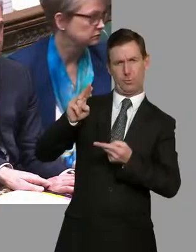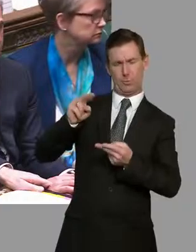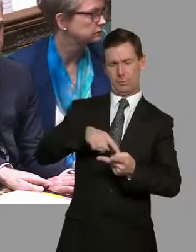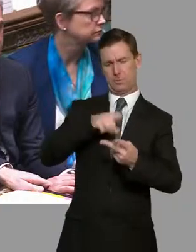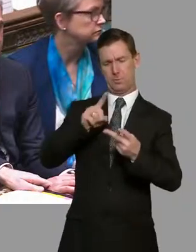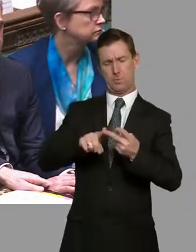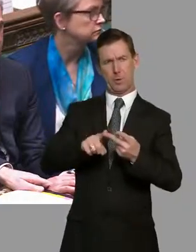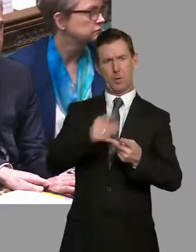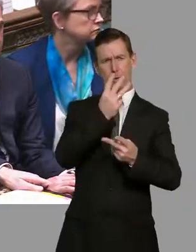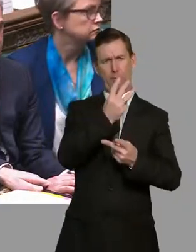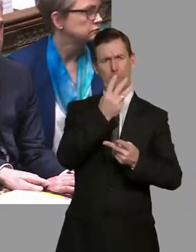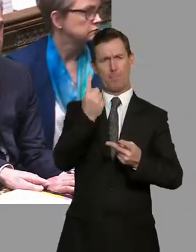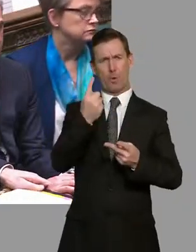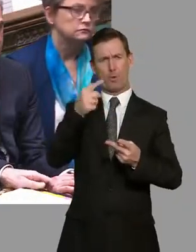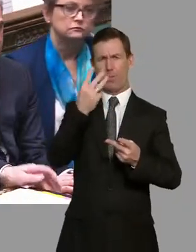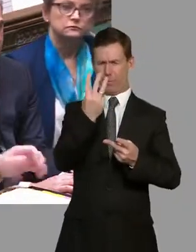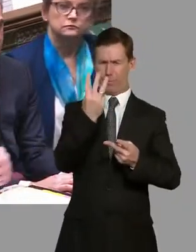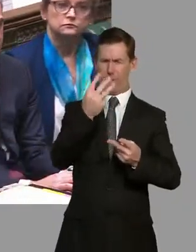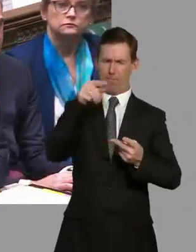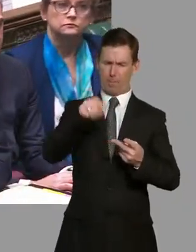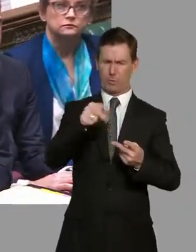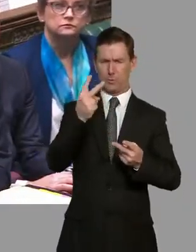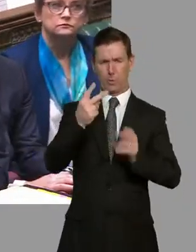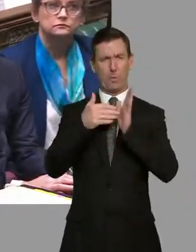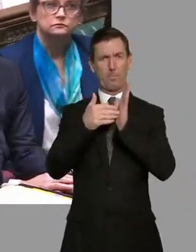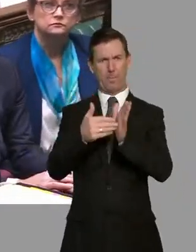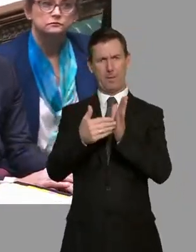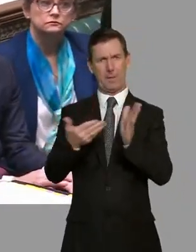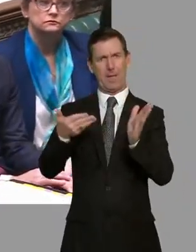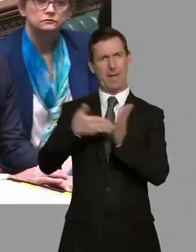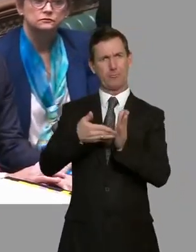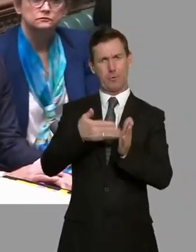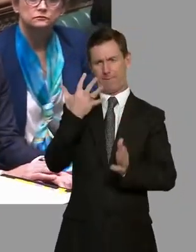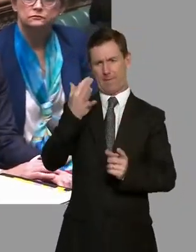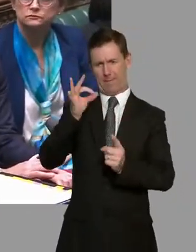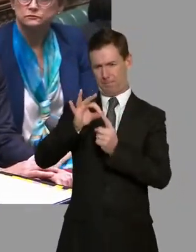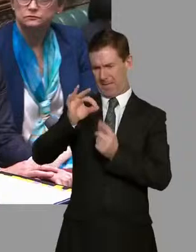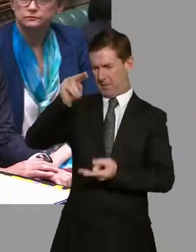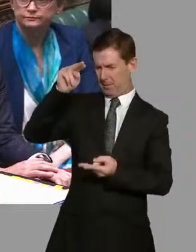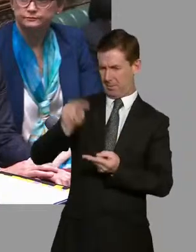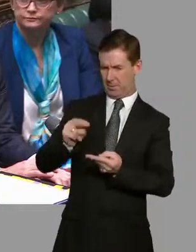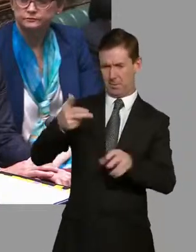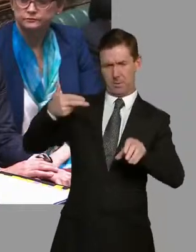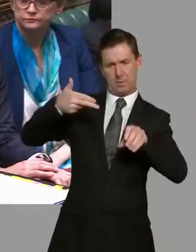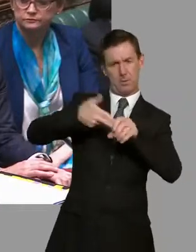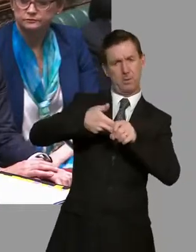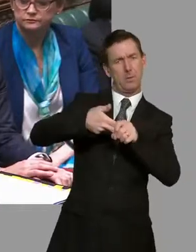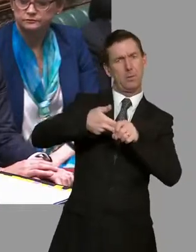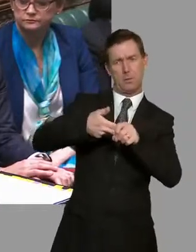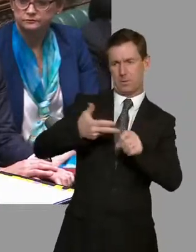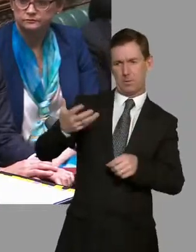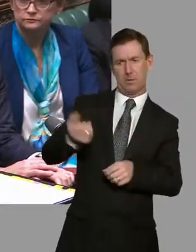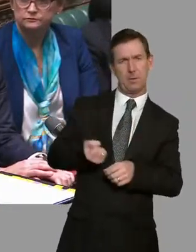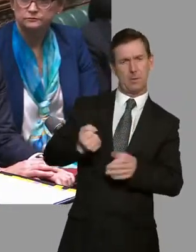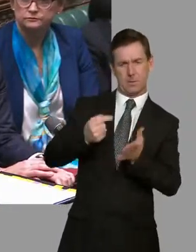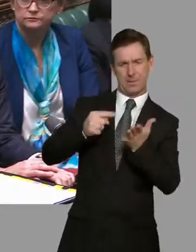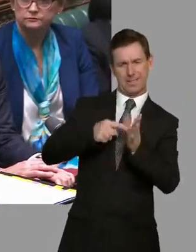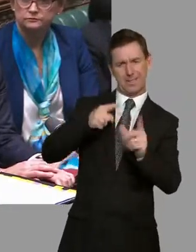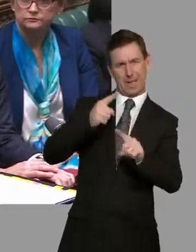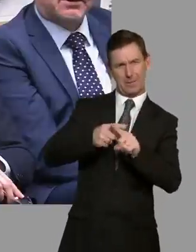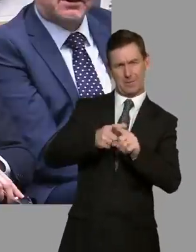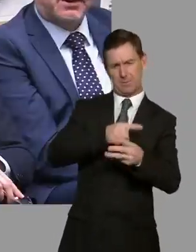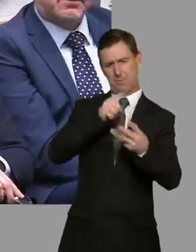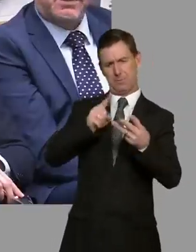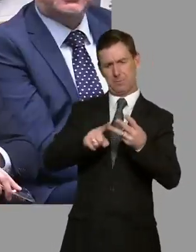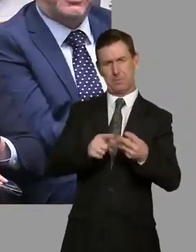of the 5p cut in fuel duty. And it comes, of course, on top of the 125 million set up Great British Energy in Aberdeen.